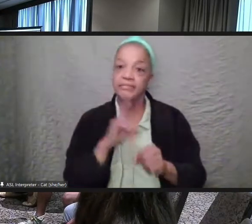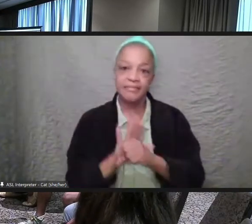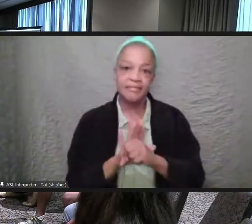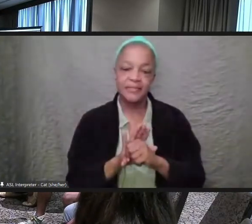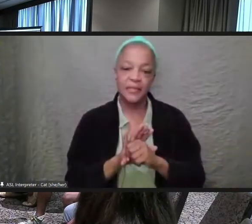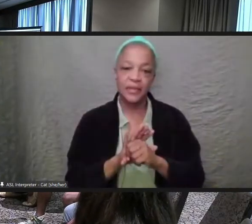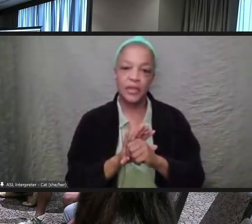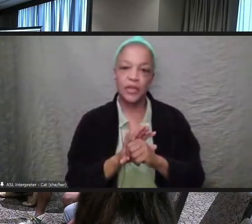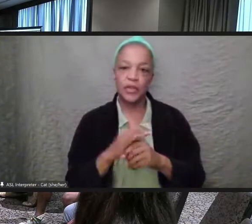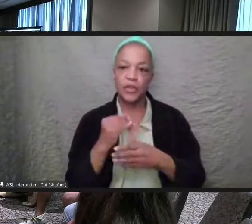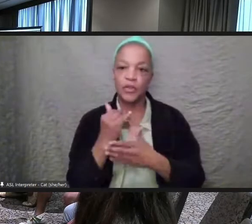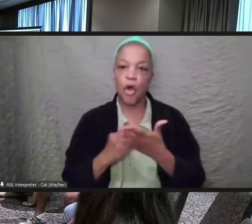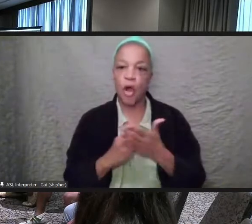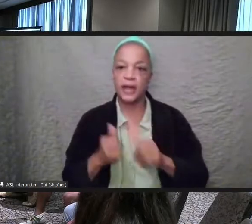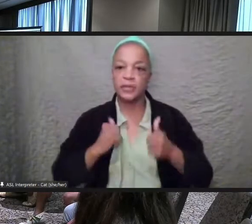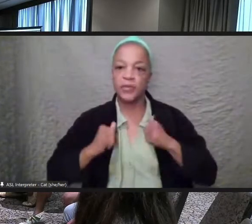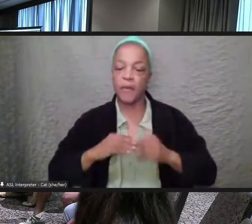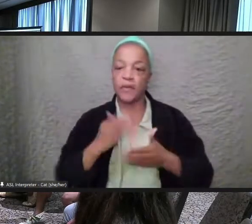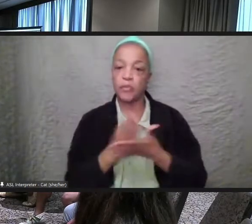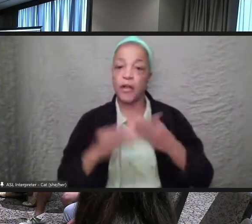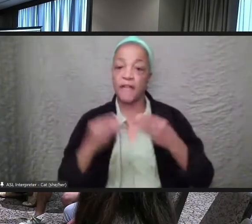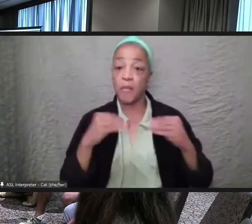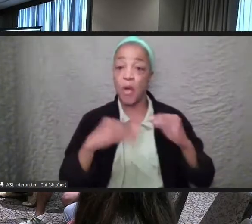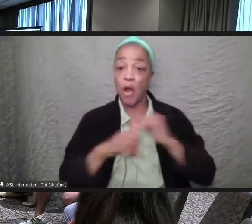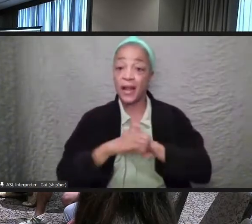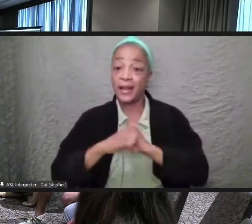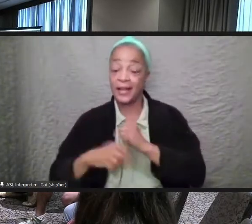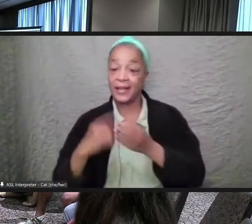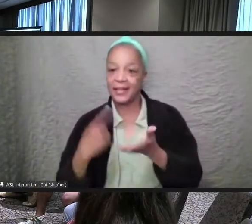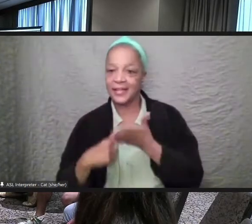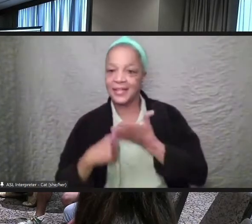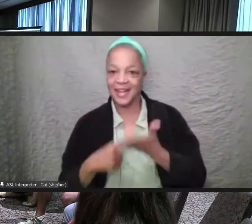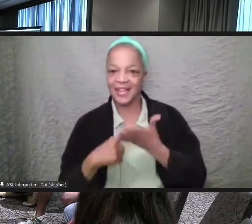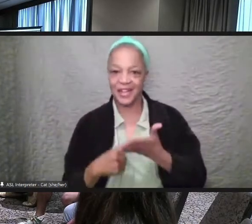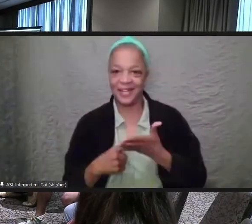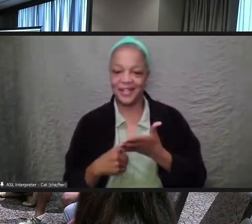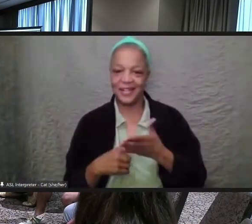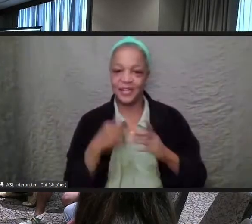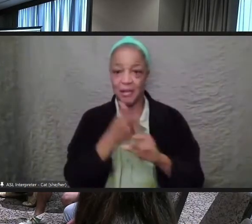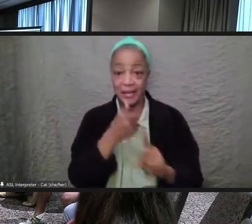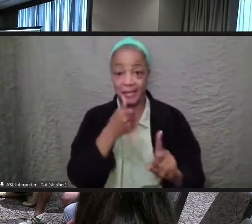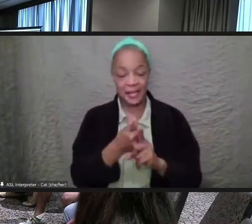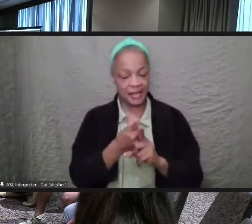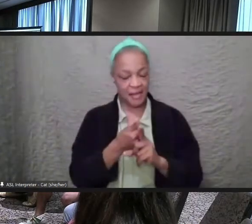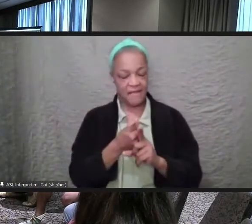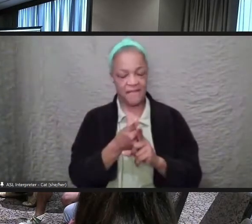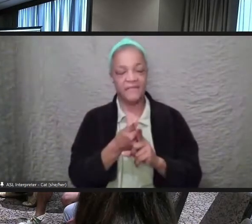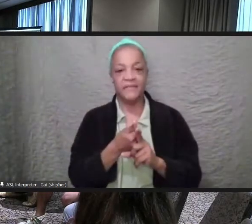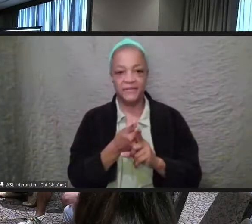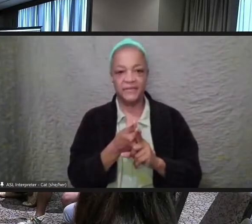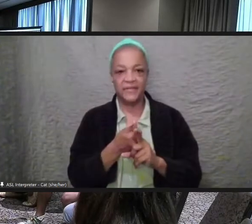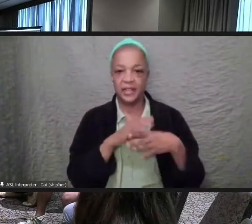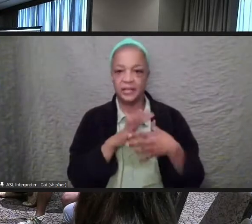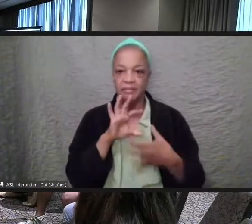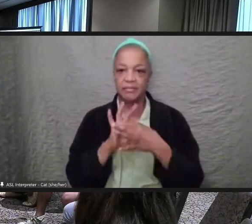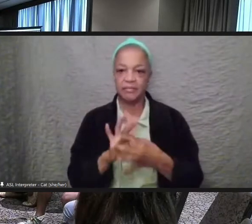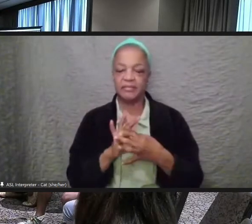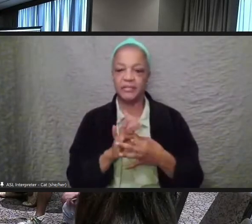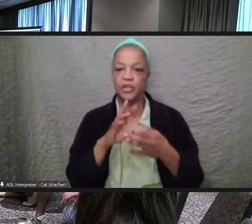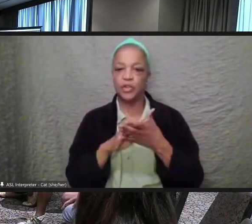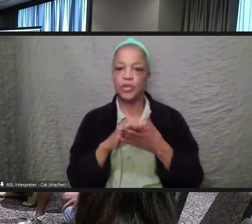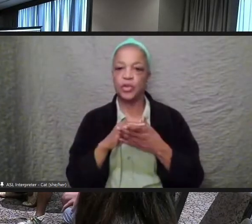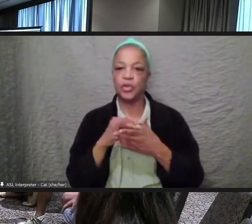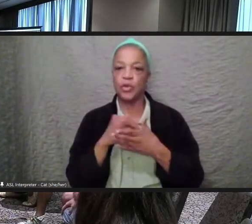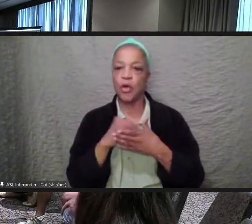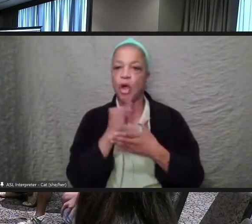the marketing conversation so that it feels it's sort of tied into your artistic intention